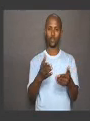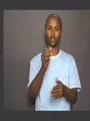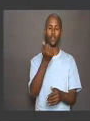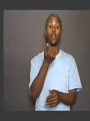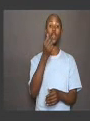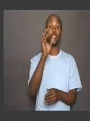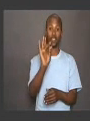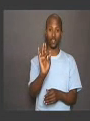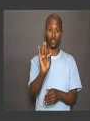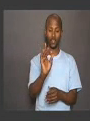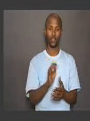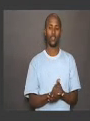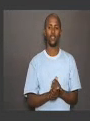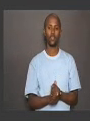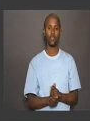18.